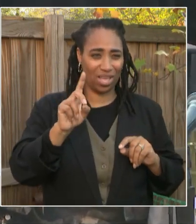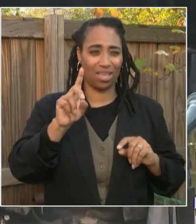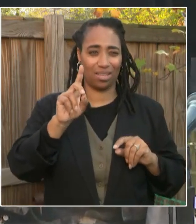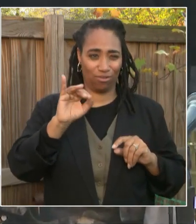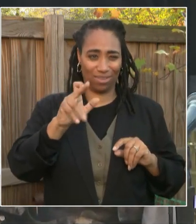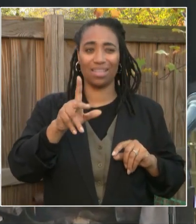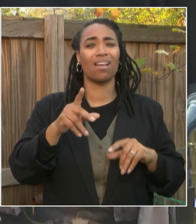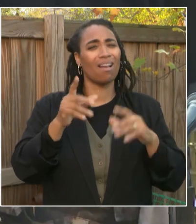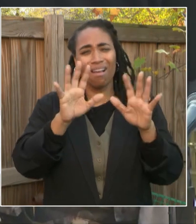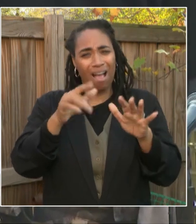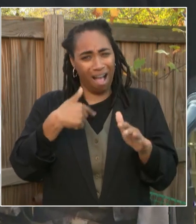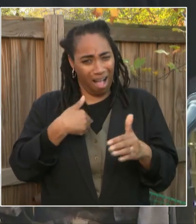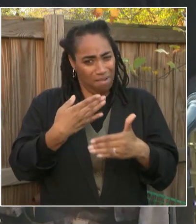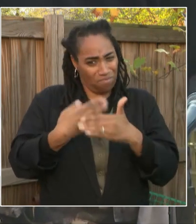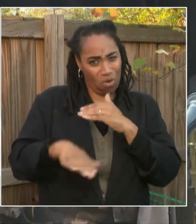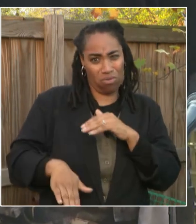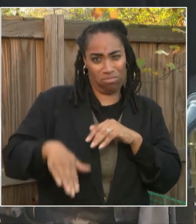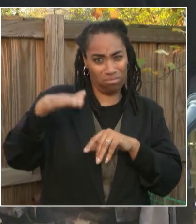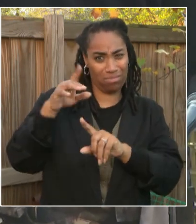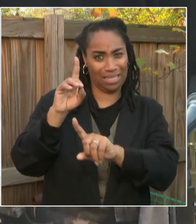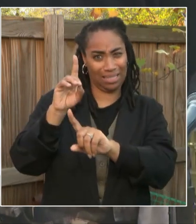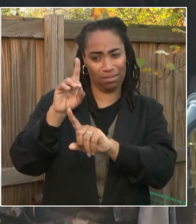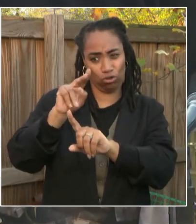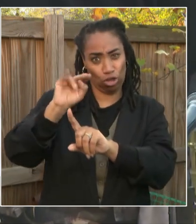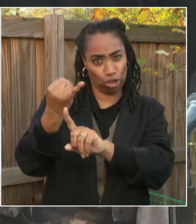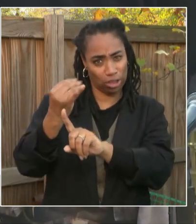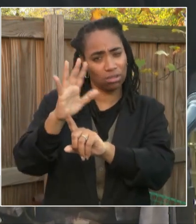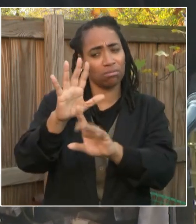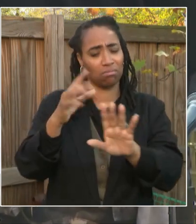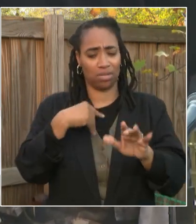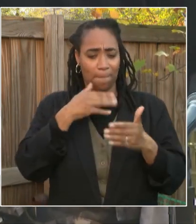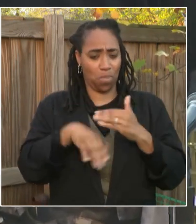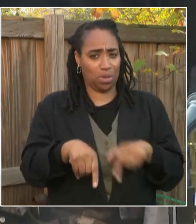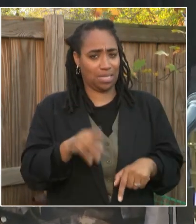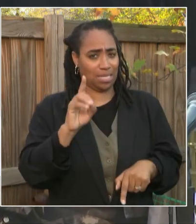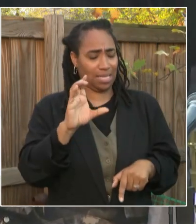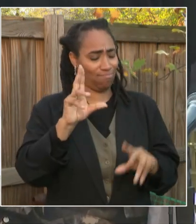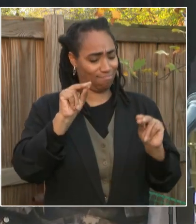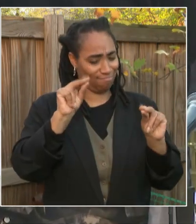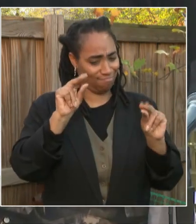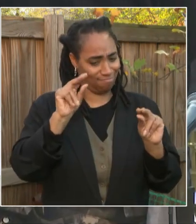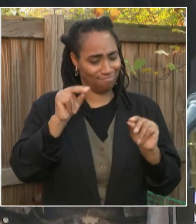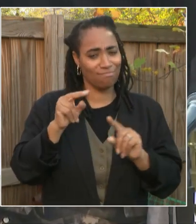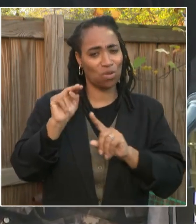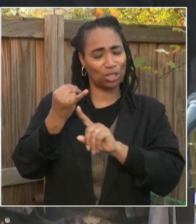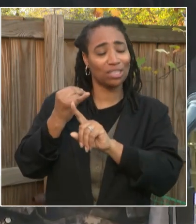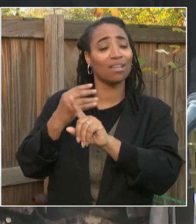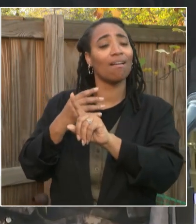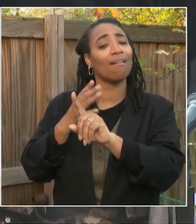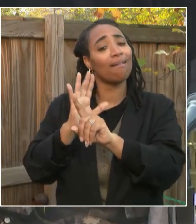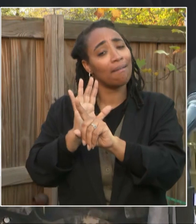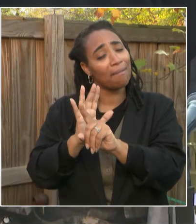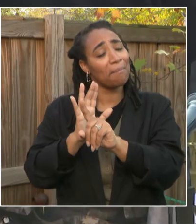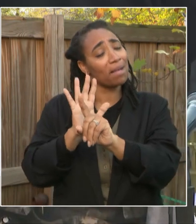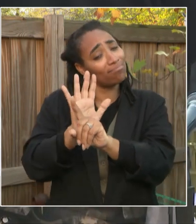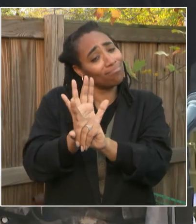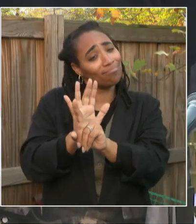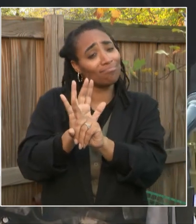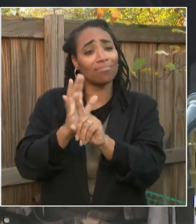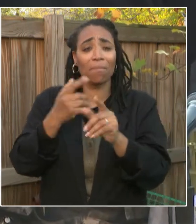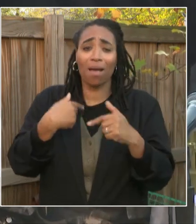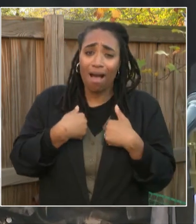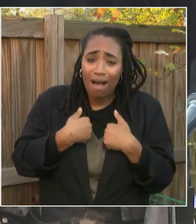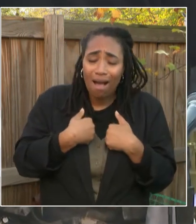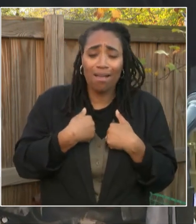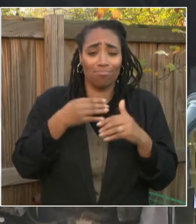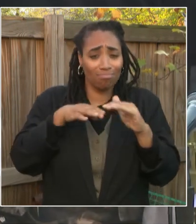now, please. As a Jersey girl, I was introduced to EU and Junkyard Band, as well